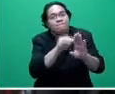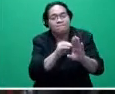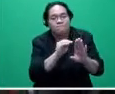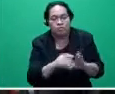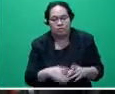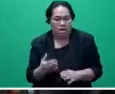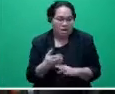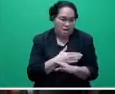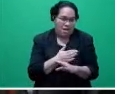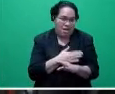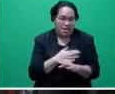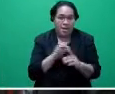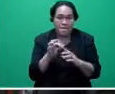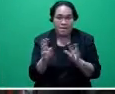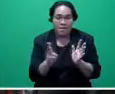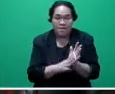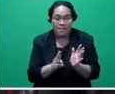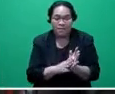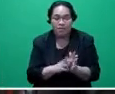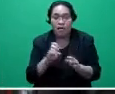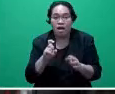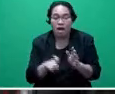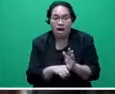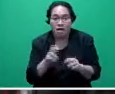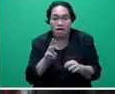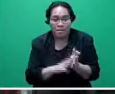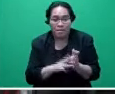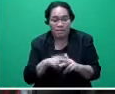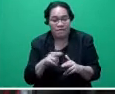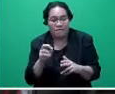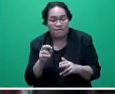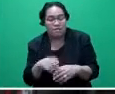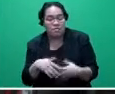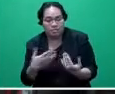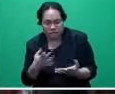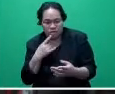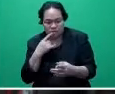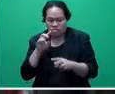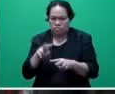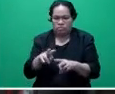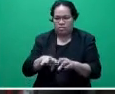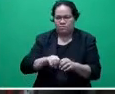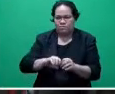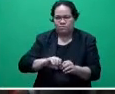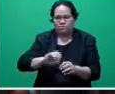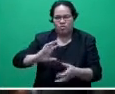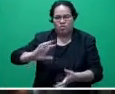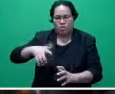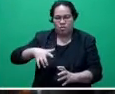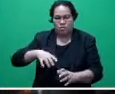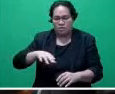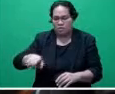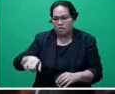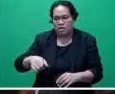Our late Prime Minister and former commander of the RFMF in 2006 saw fit to overthrow illegally the late